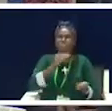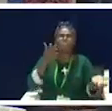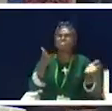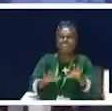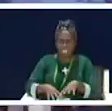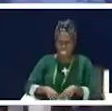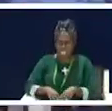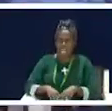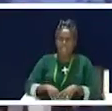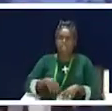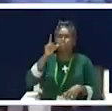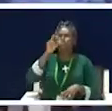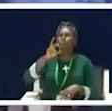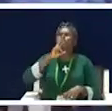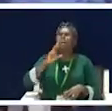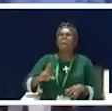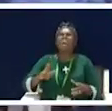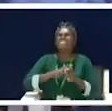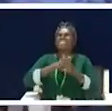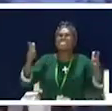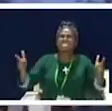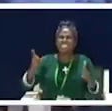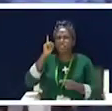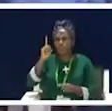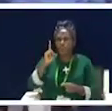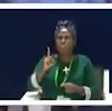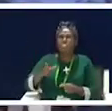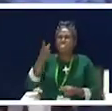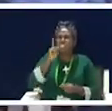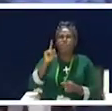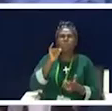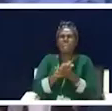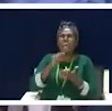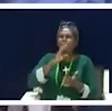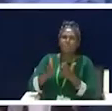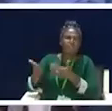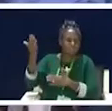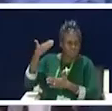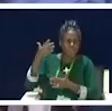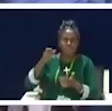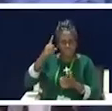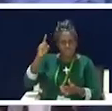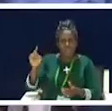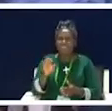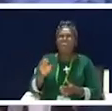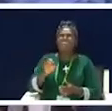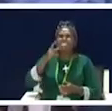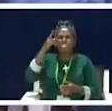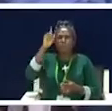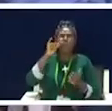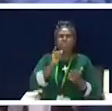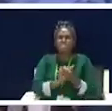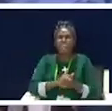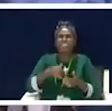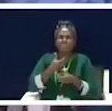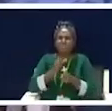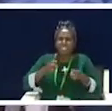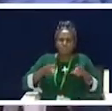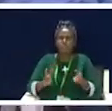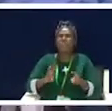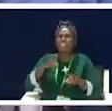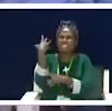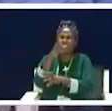dino ayer ayer. Ben ben le ku alak bedi orun. Ajana kuti bigo kiji kiji eru jejo ko